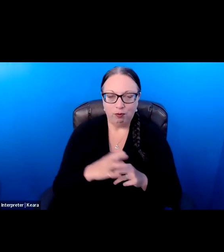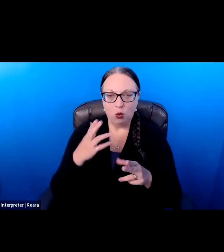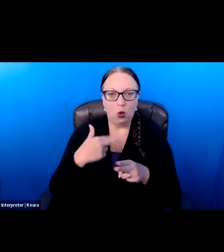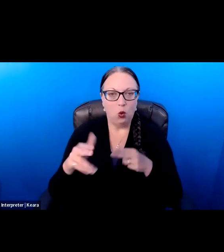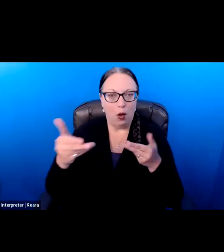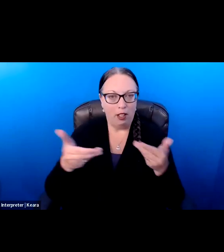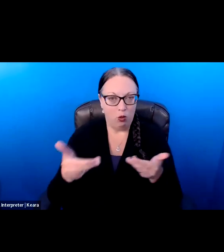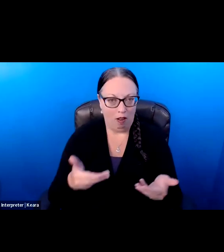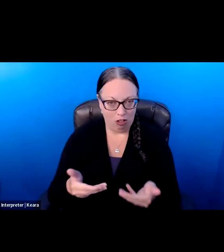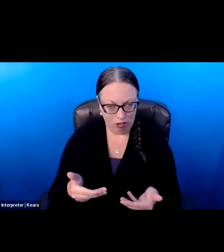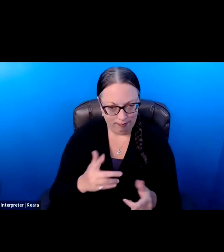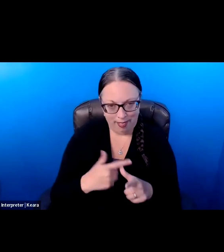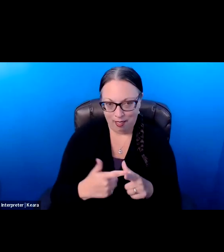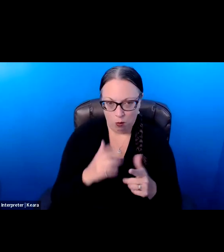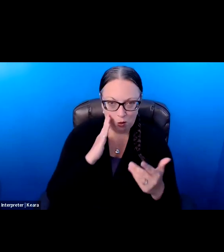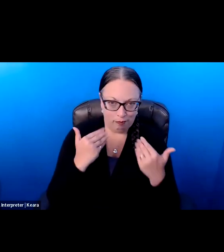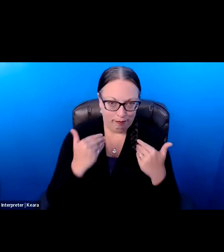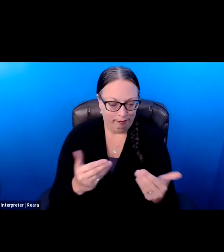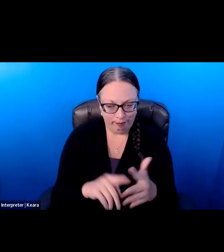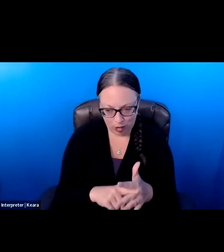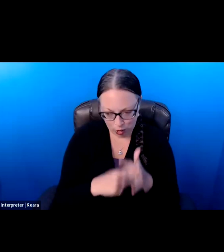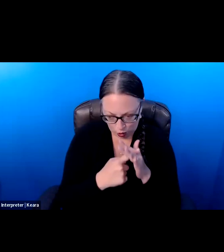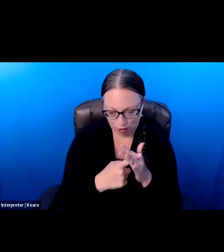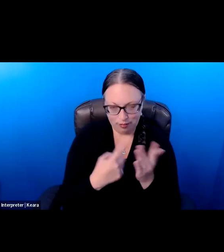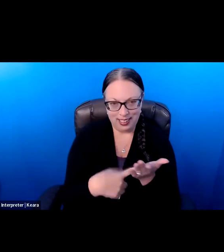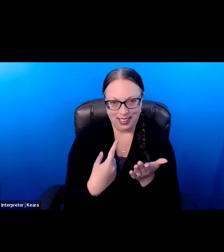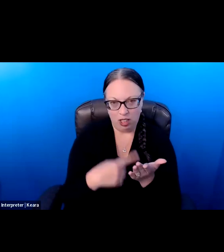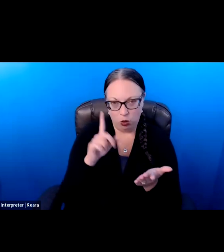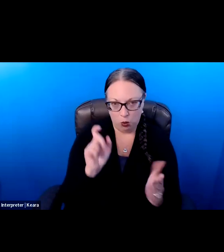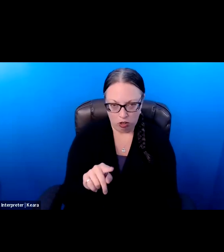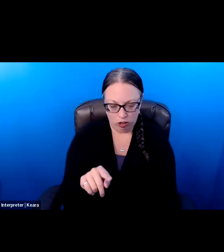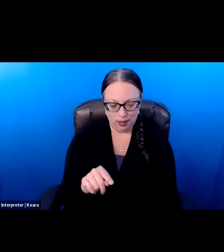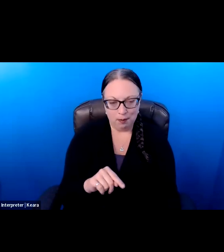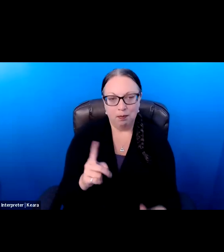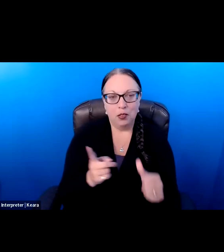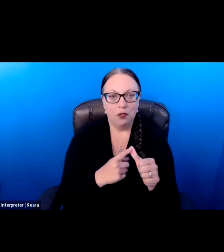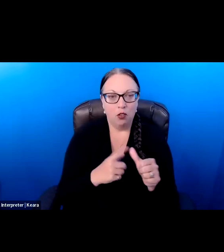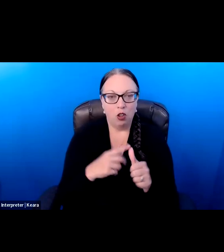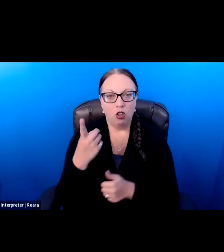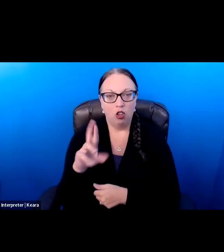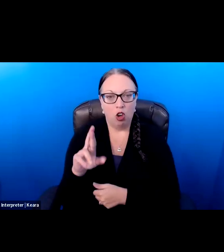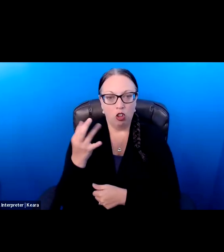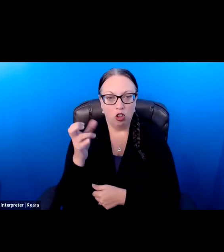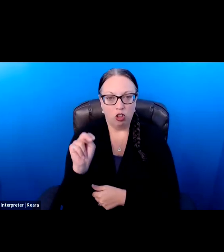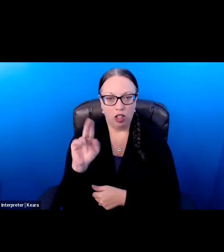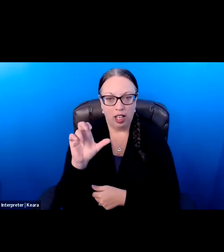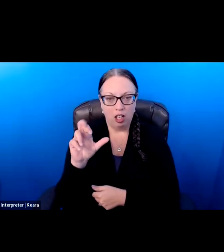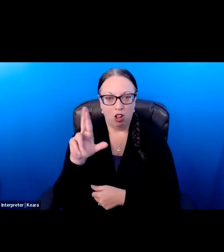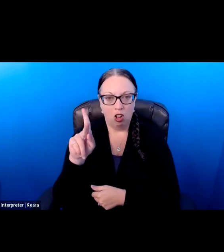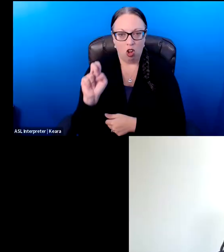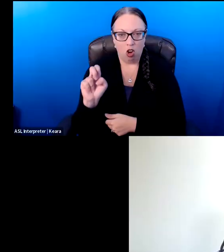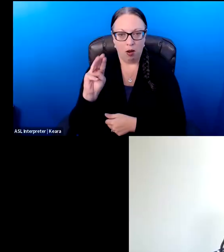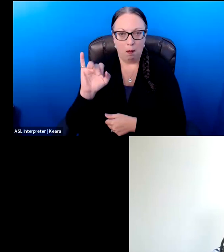our panel, and then we'll jump into our discussion questions. We first have Dr. Jean Clarke-Mitchell of